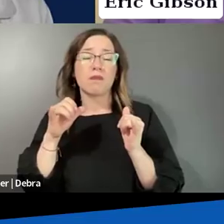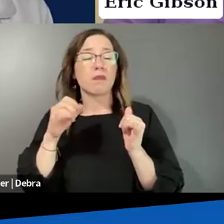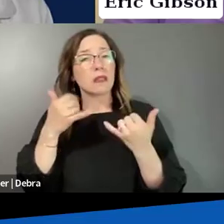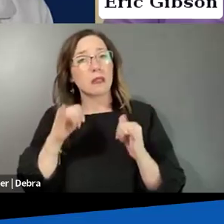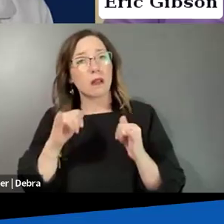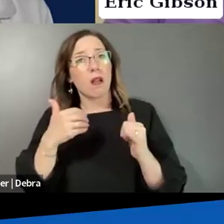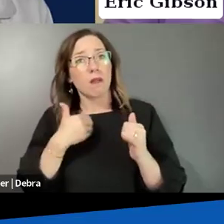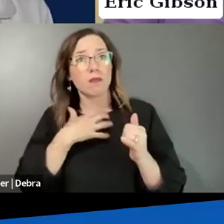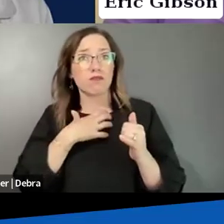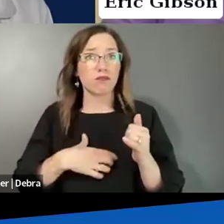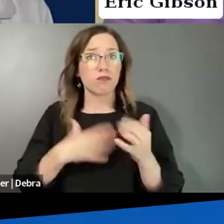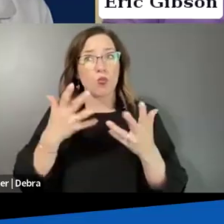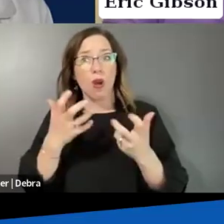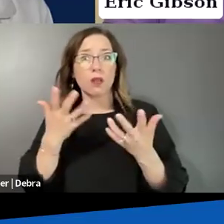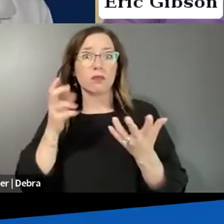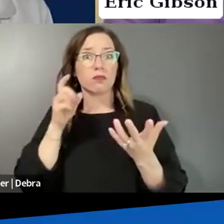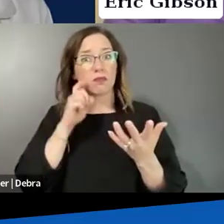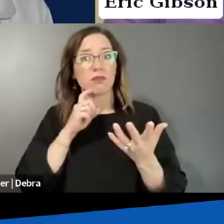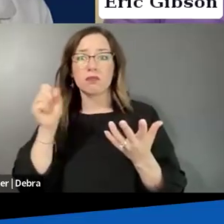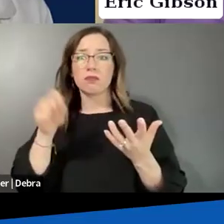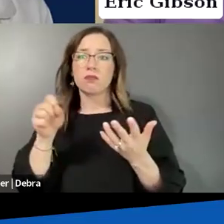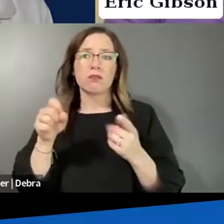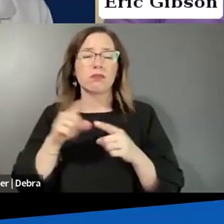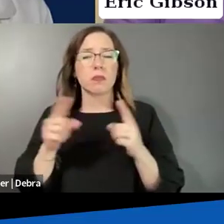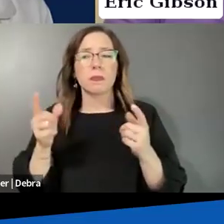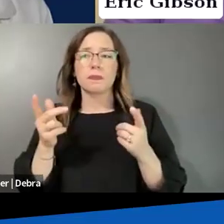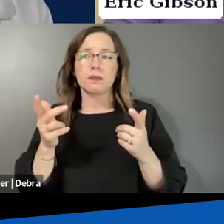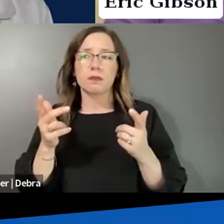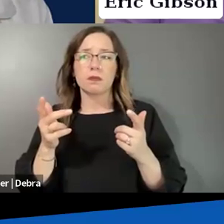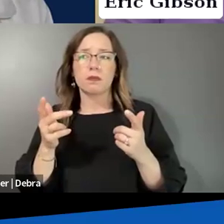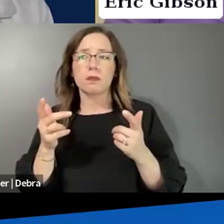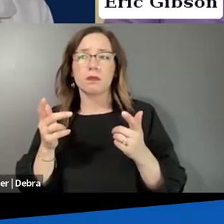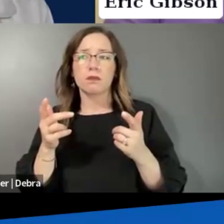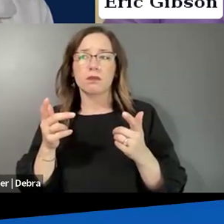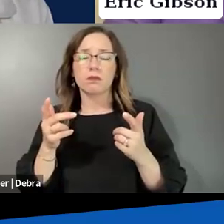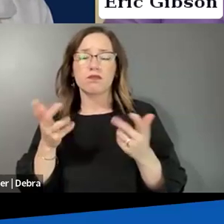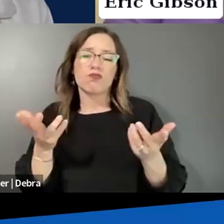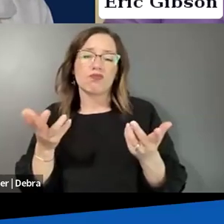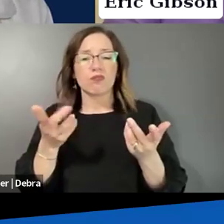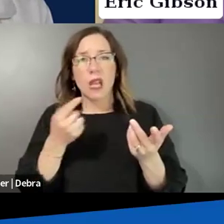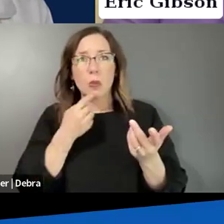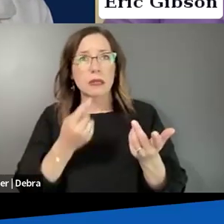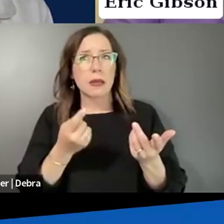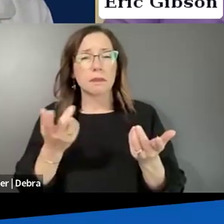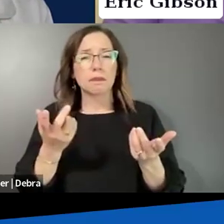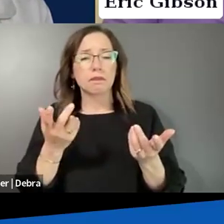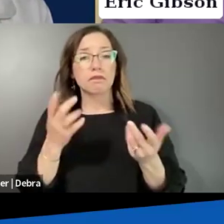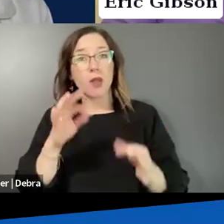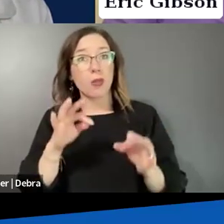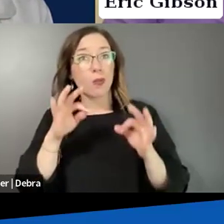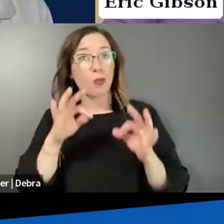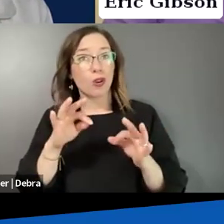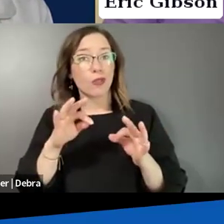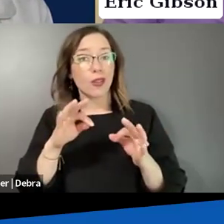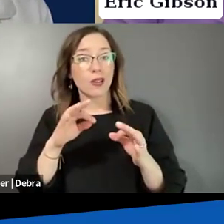desire to have sex. So I one thing I would say is the perfect